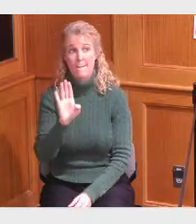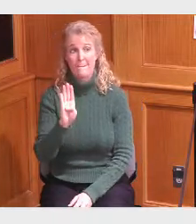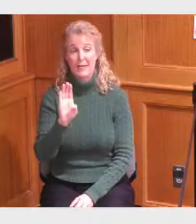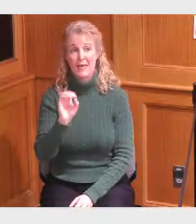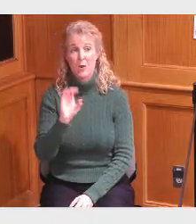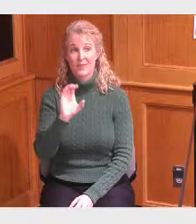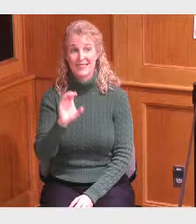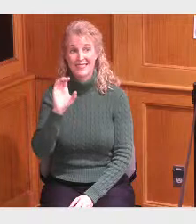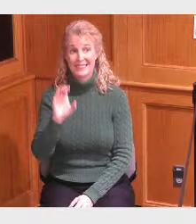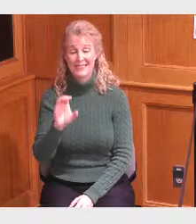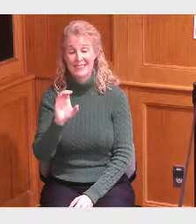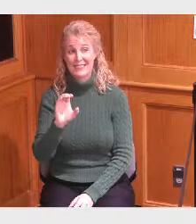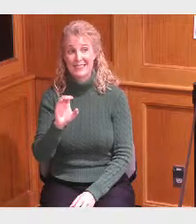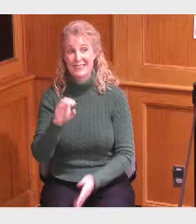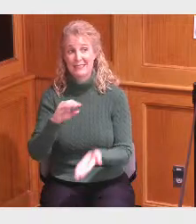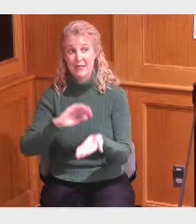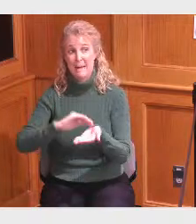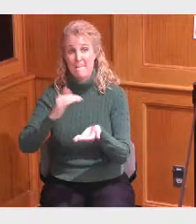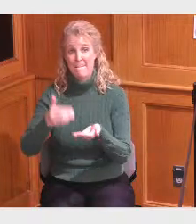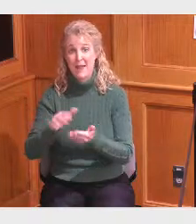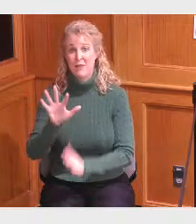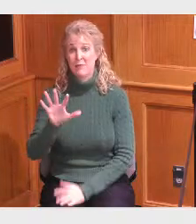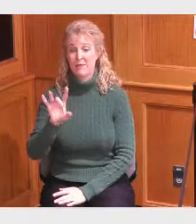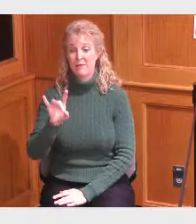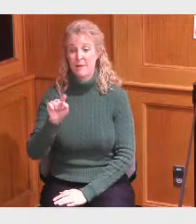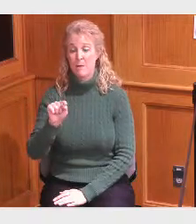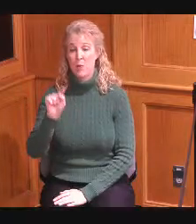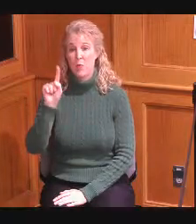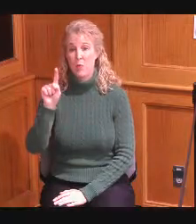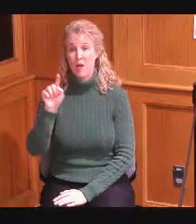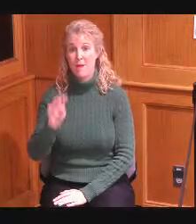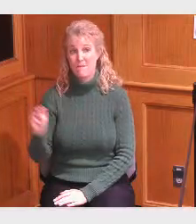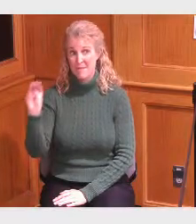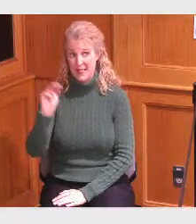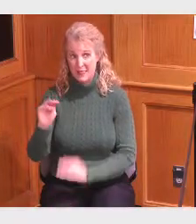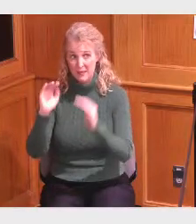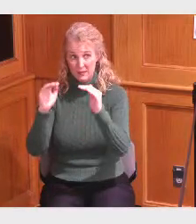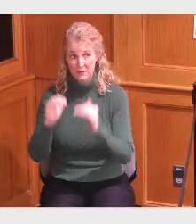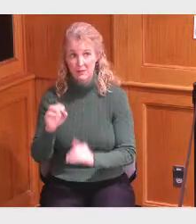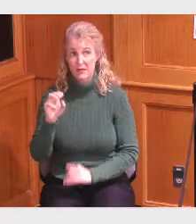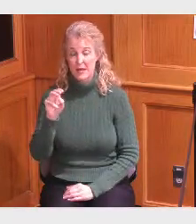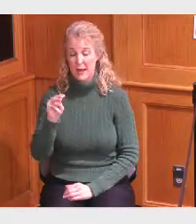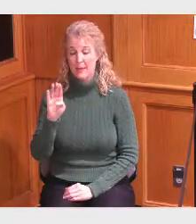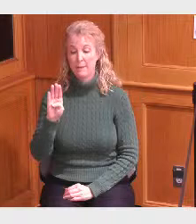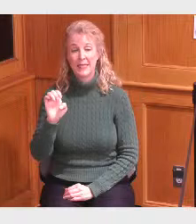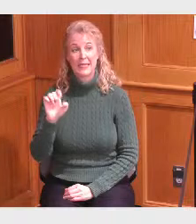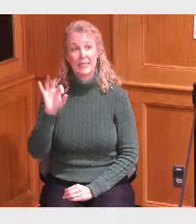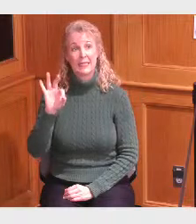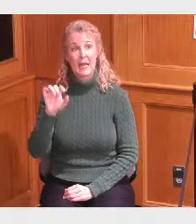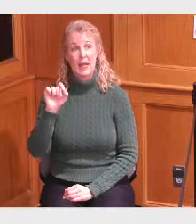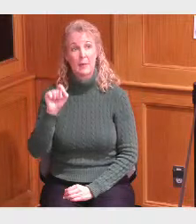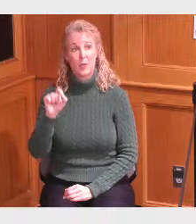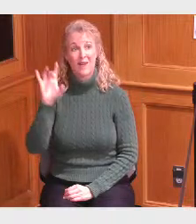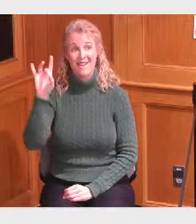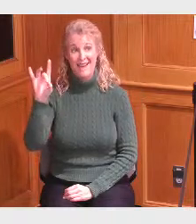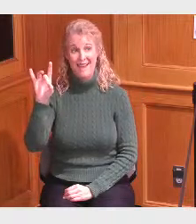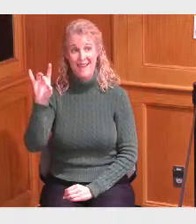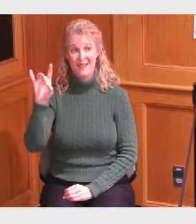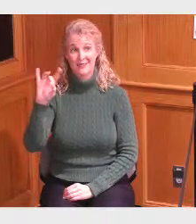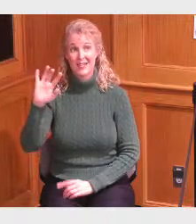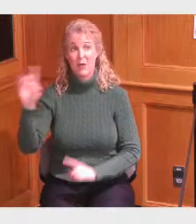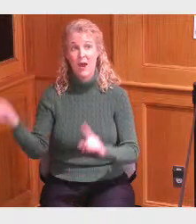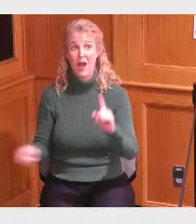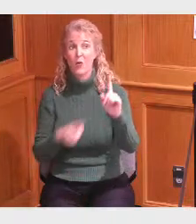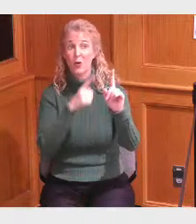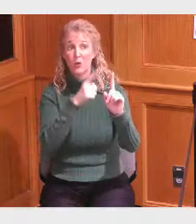departmental expenditures was 58.1 million. MBE spend was 9.8 million. We had an overall goal